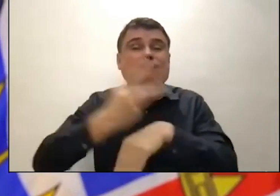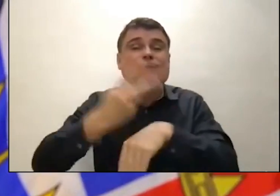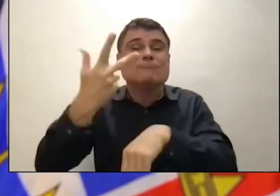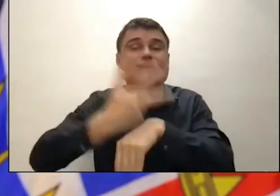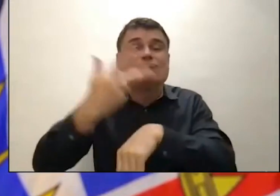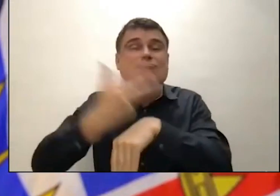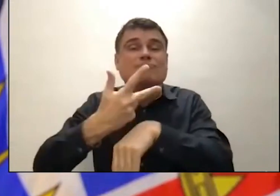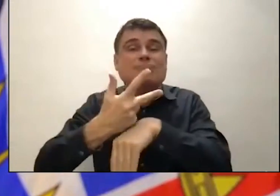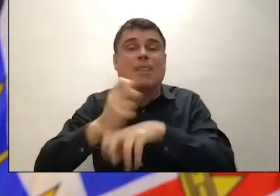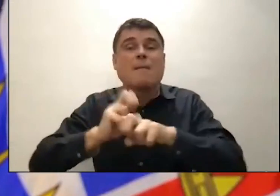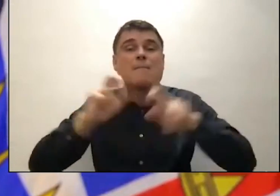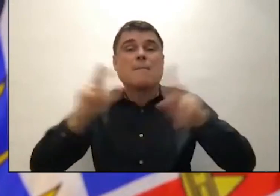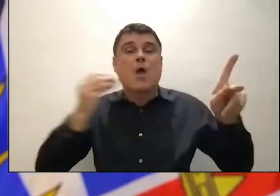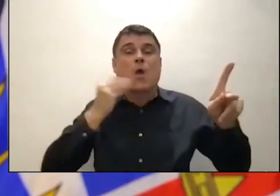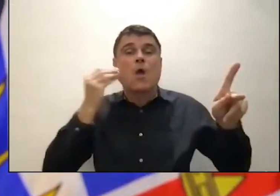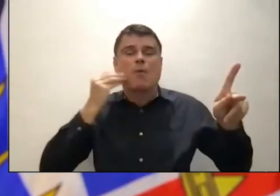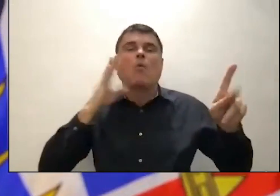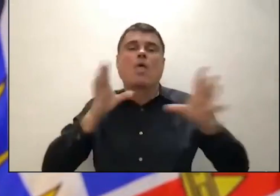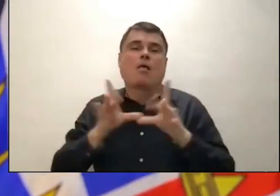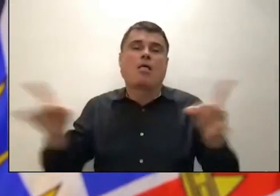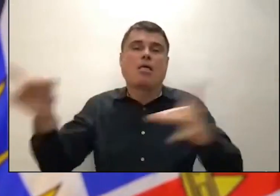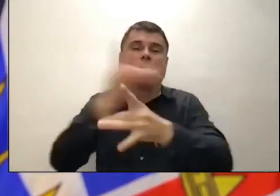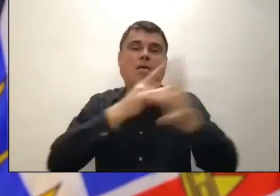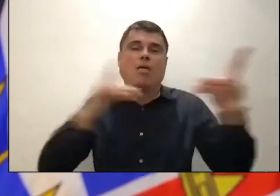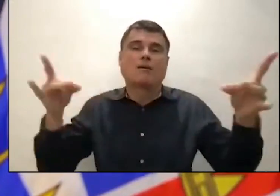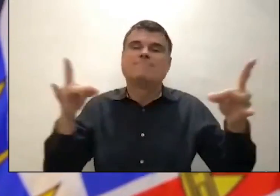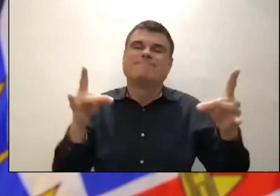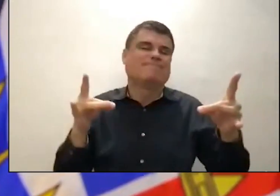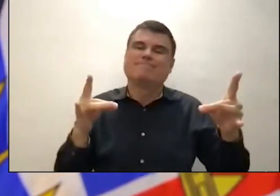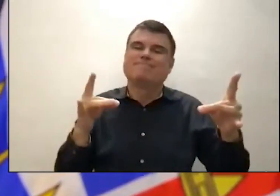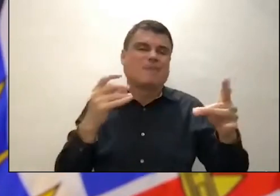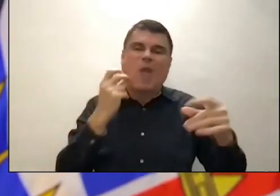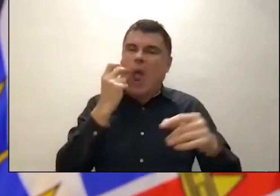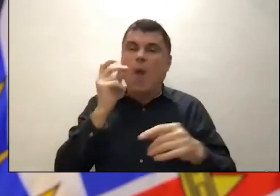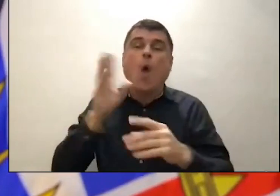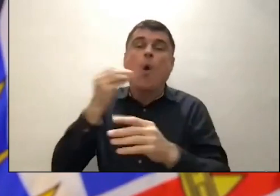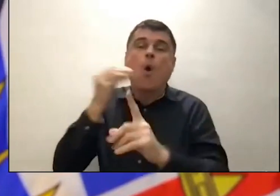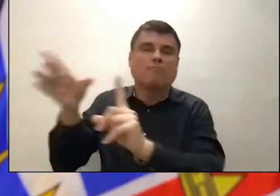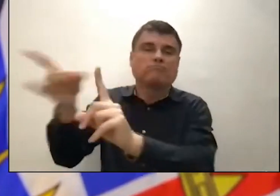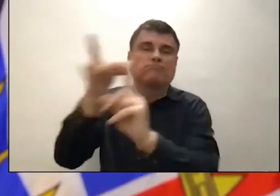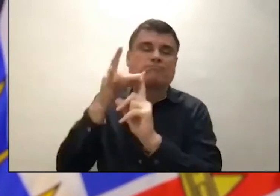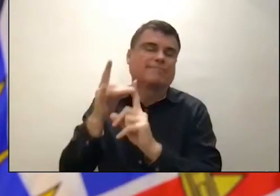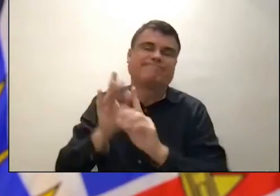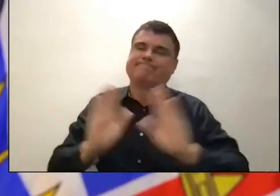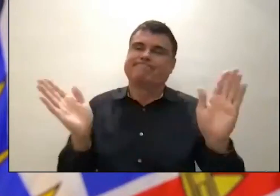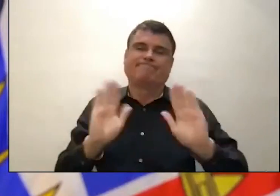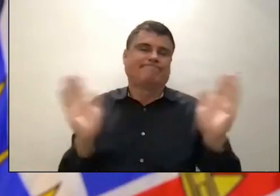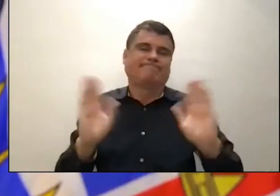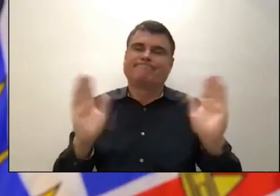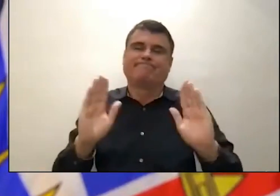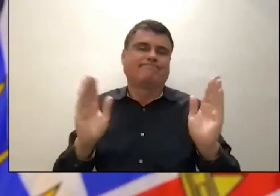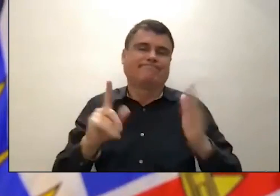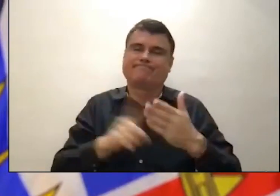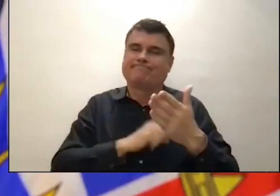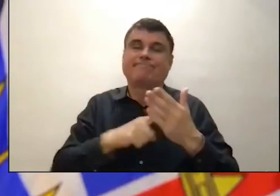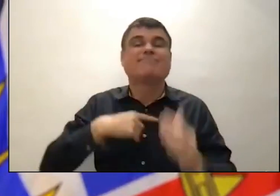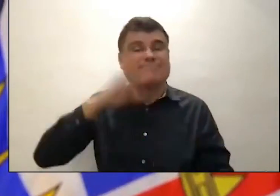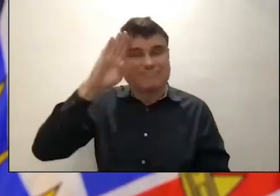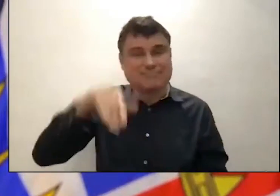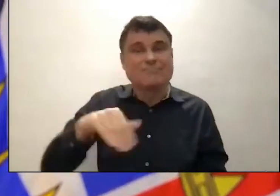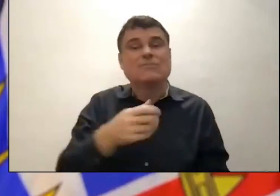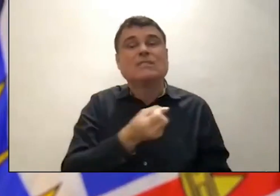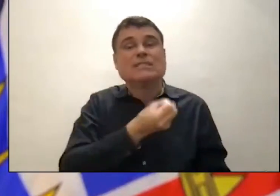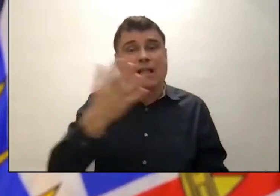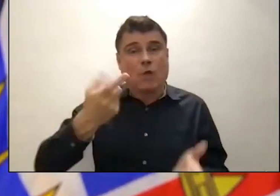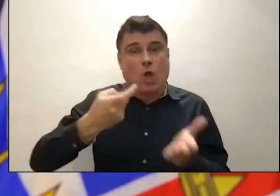communities. I know there are a number of tournaments, particularly hockey tournaments around the province, that were due to start on Boxing Day. Those